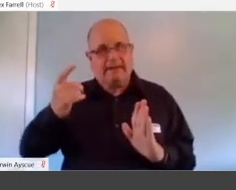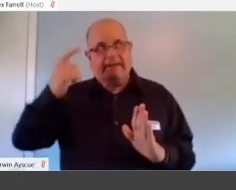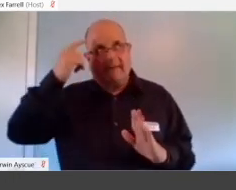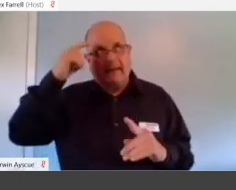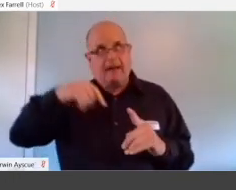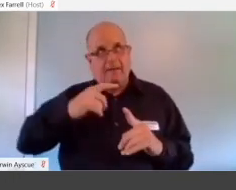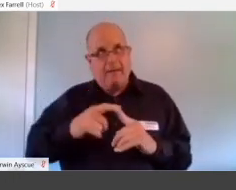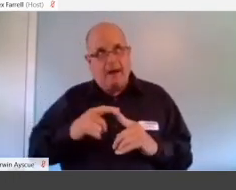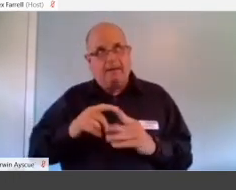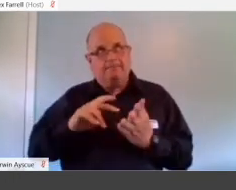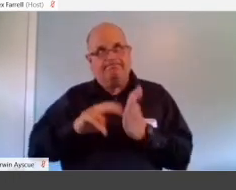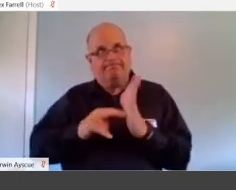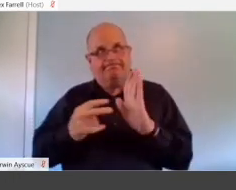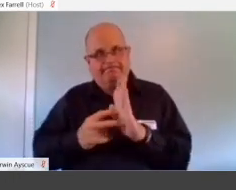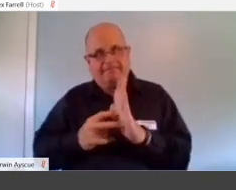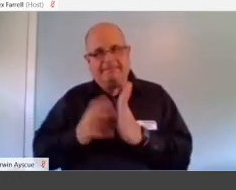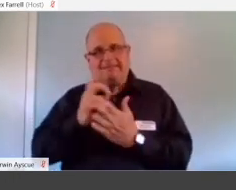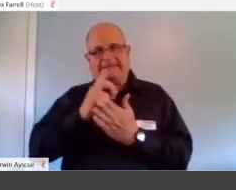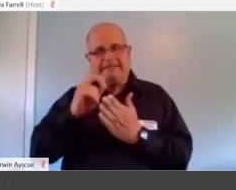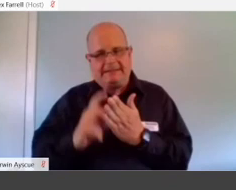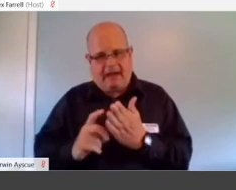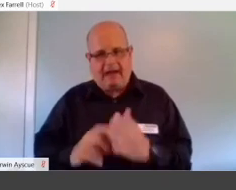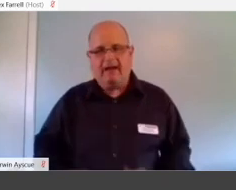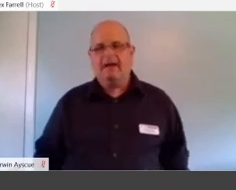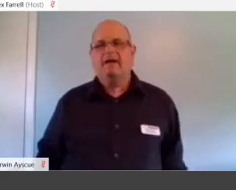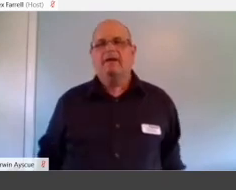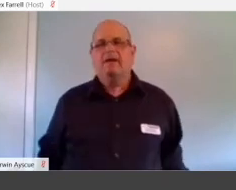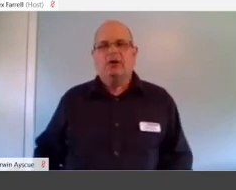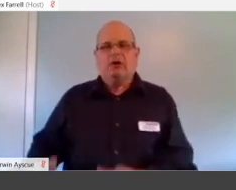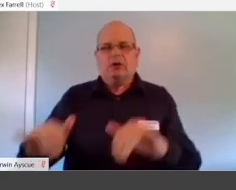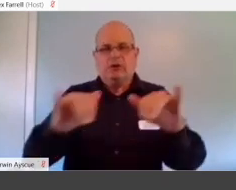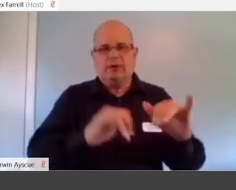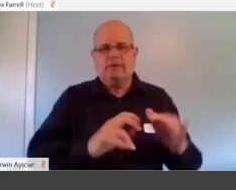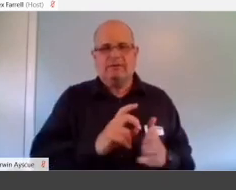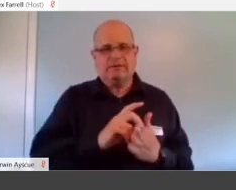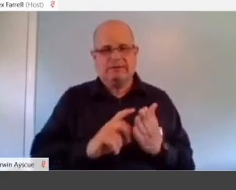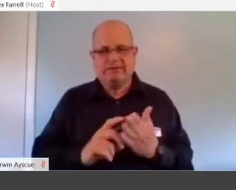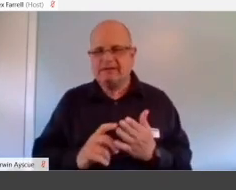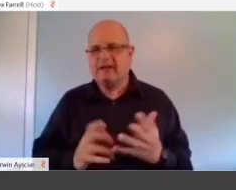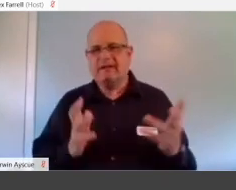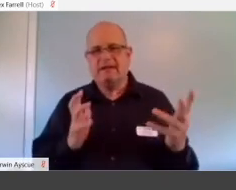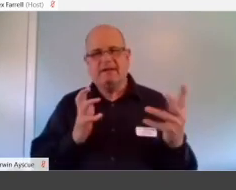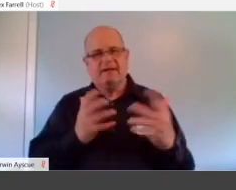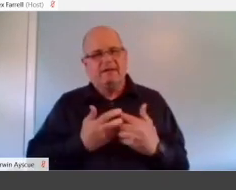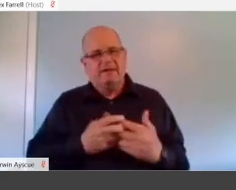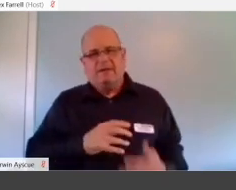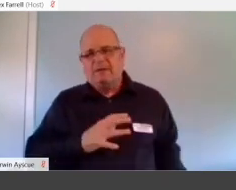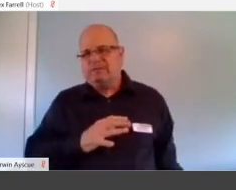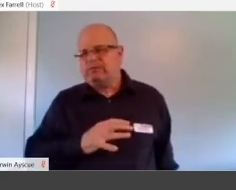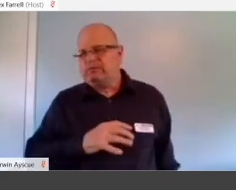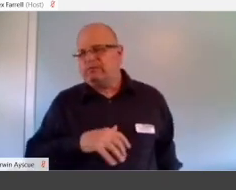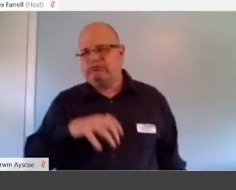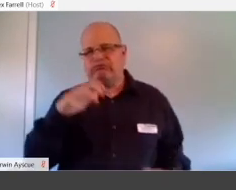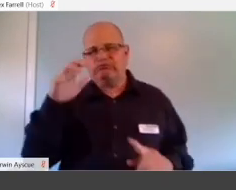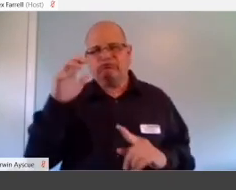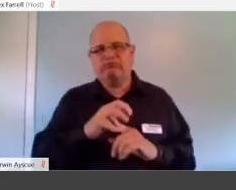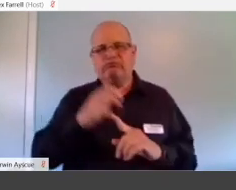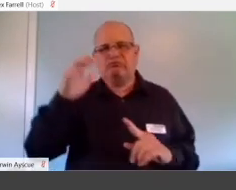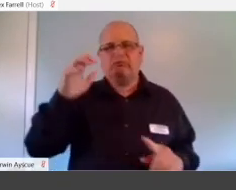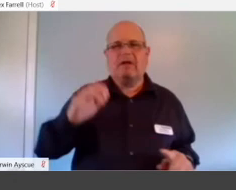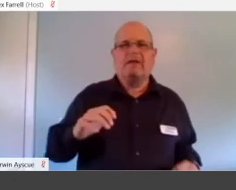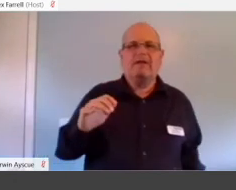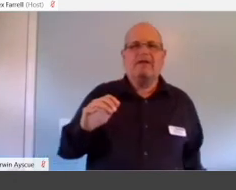things. You know, intentional design and universal design, when they come together, that's good stuff, right? That's when we